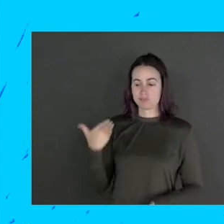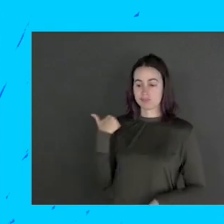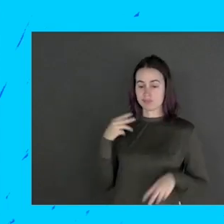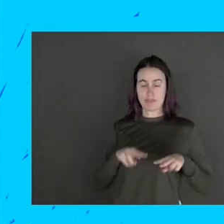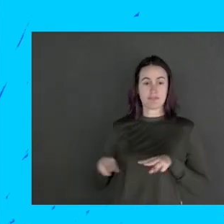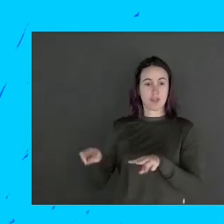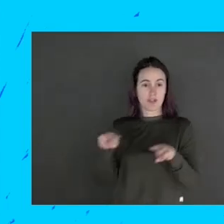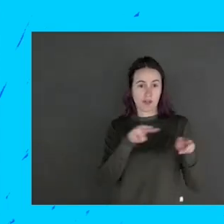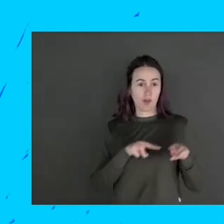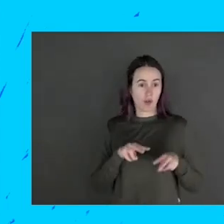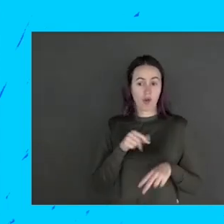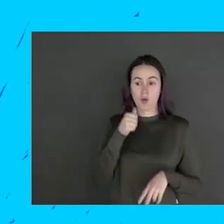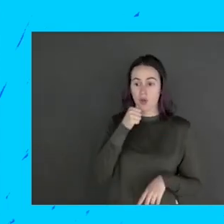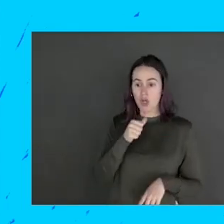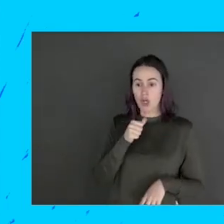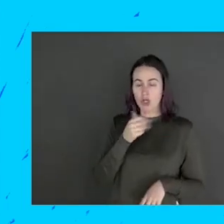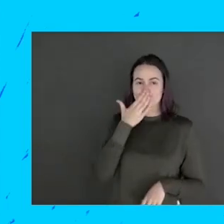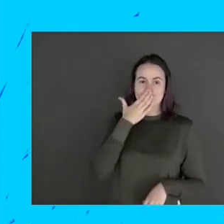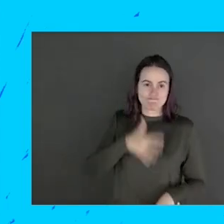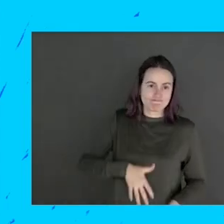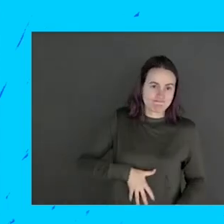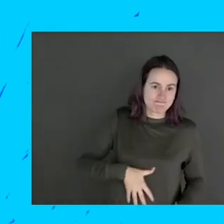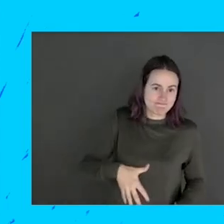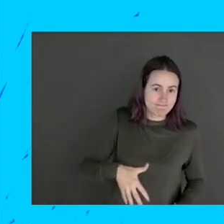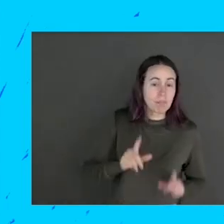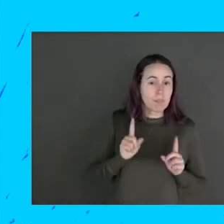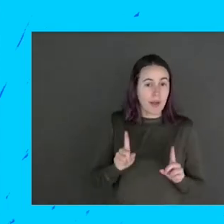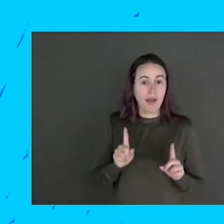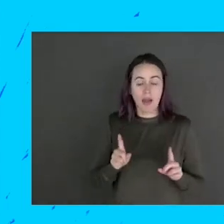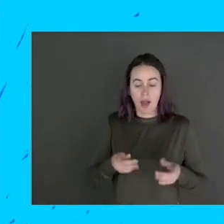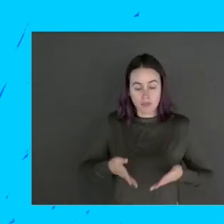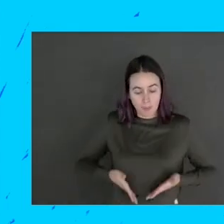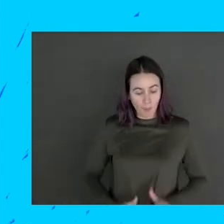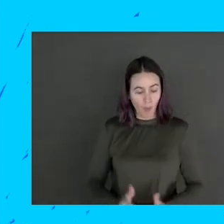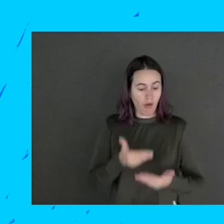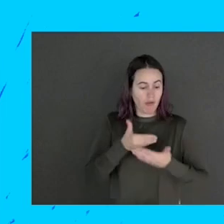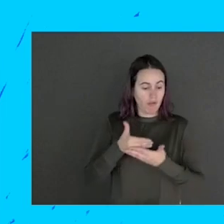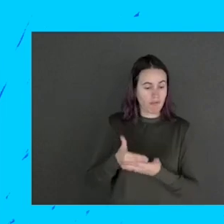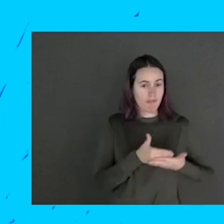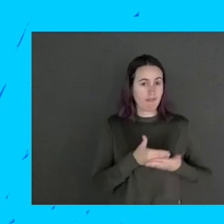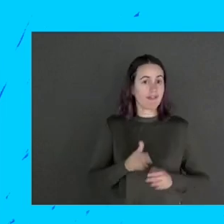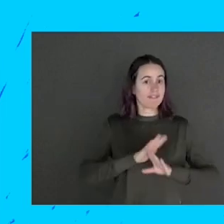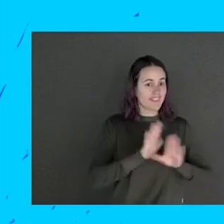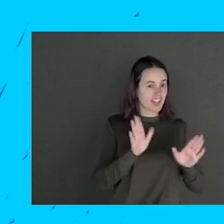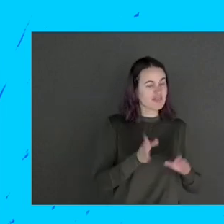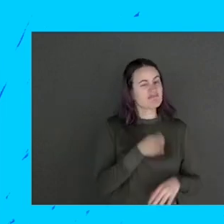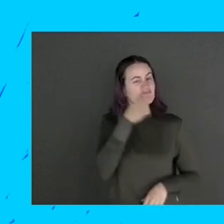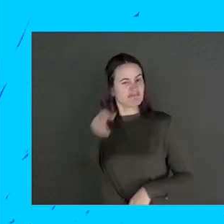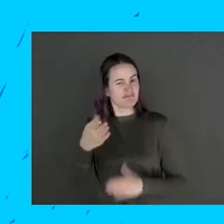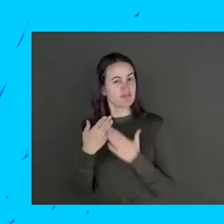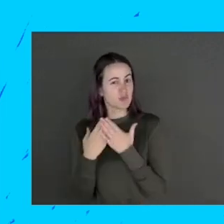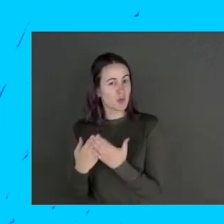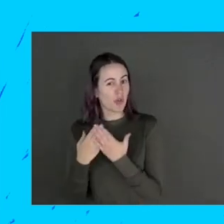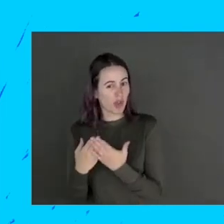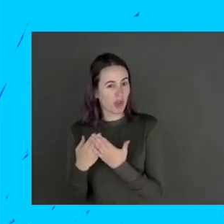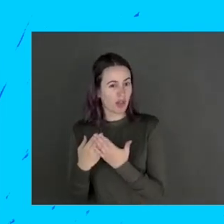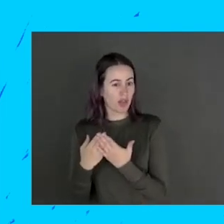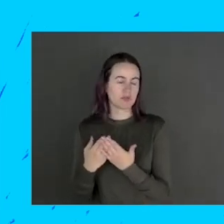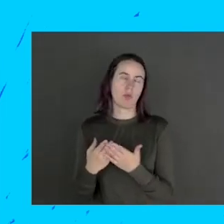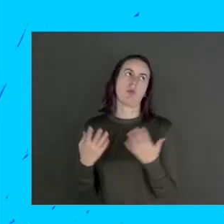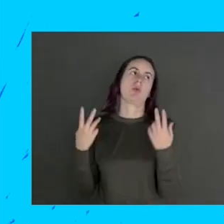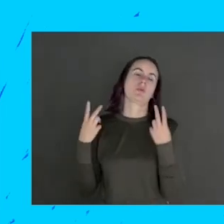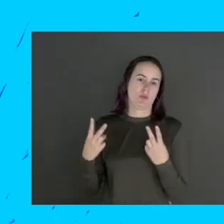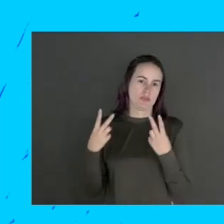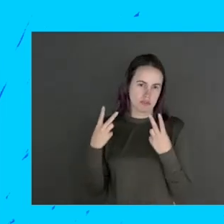fallen pregnant, but was able to have her baby and come back to school. That's a very important policy aspect.